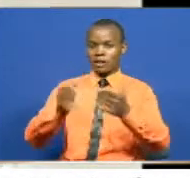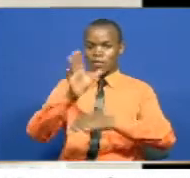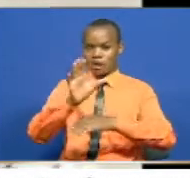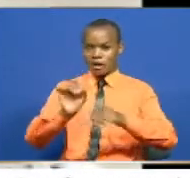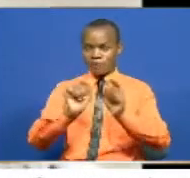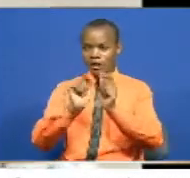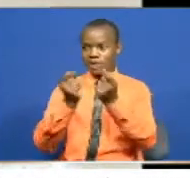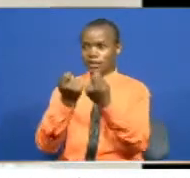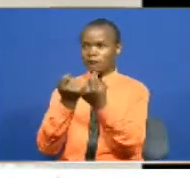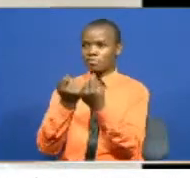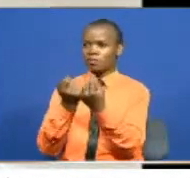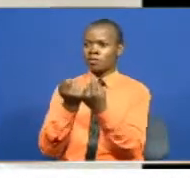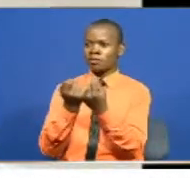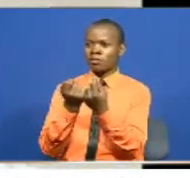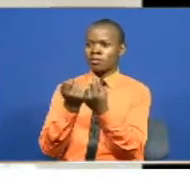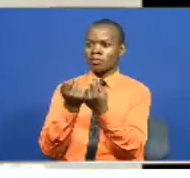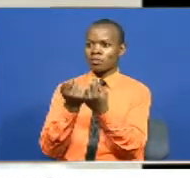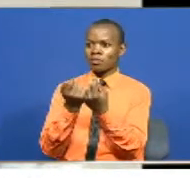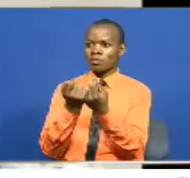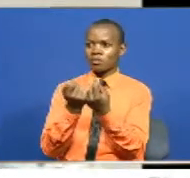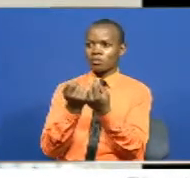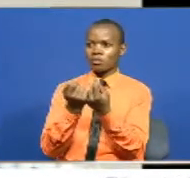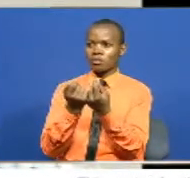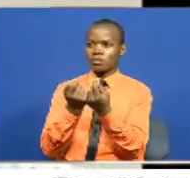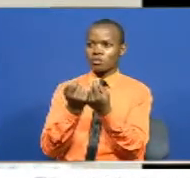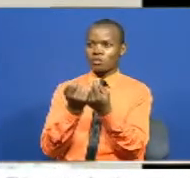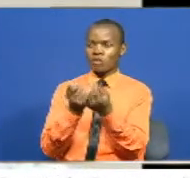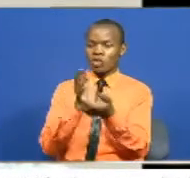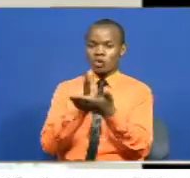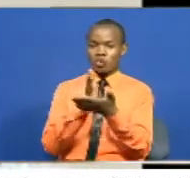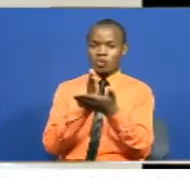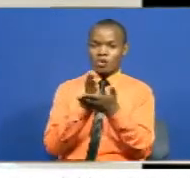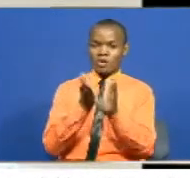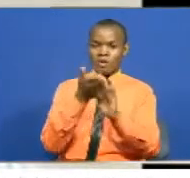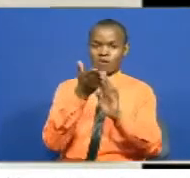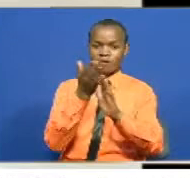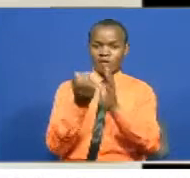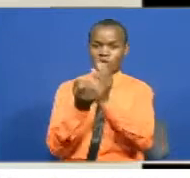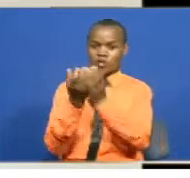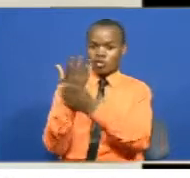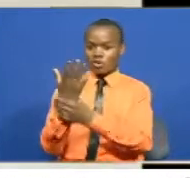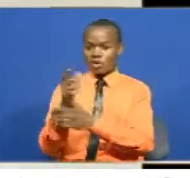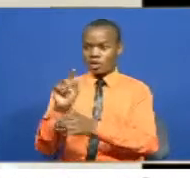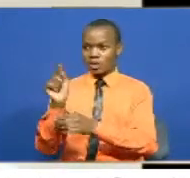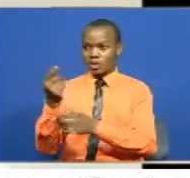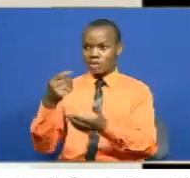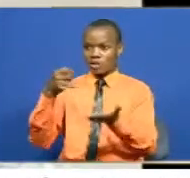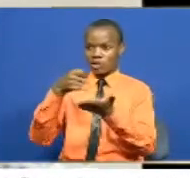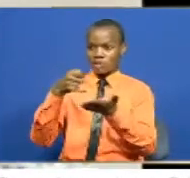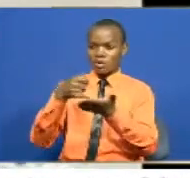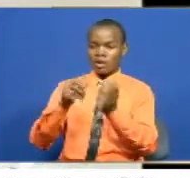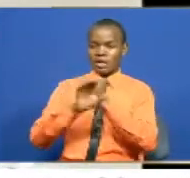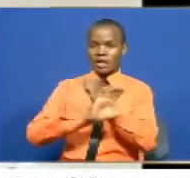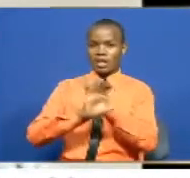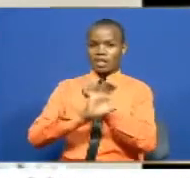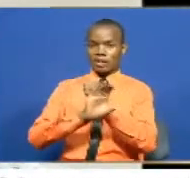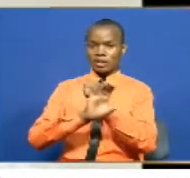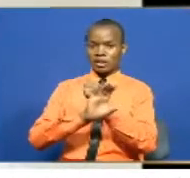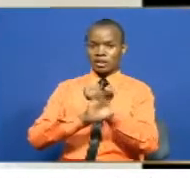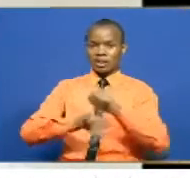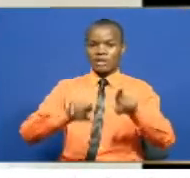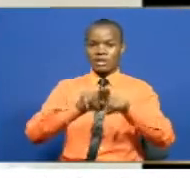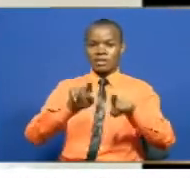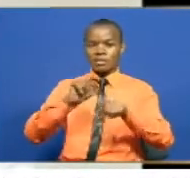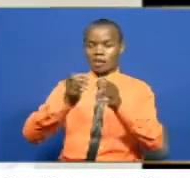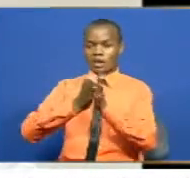teams are growing very fast. Kenya is among of those countries. Kenya, South